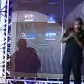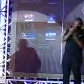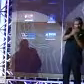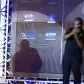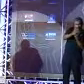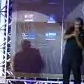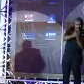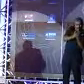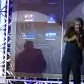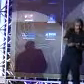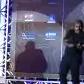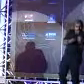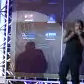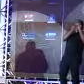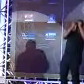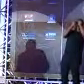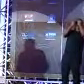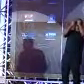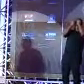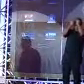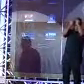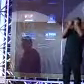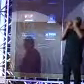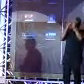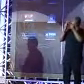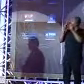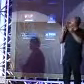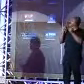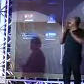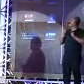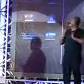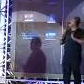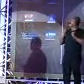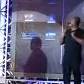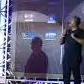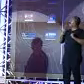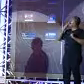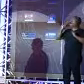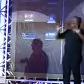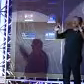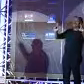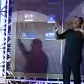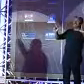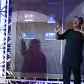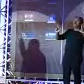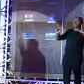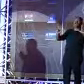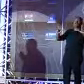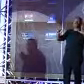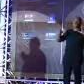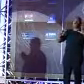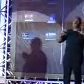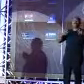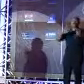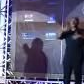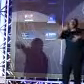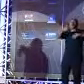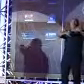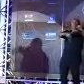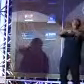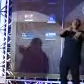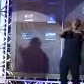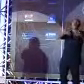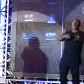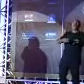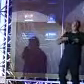Further and higher education, then, has changed. And what's changed is the speed